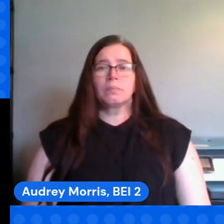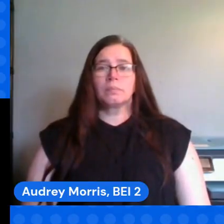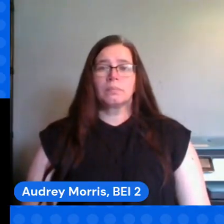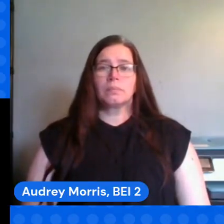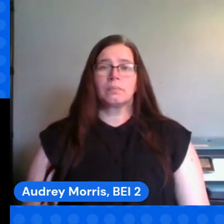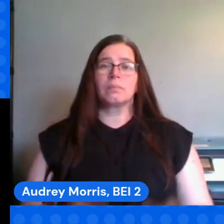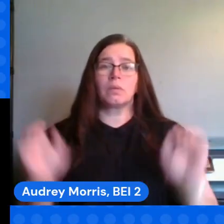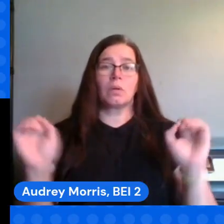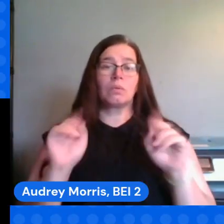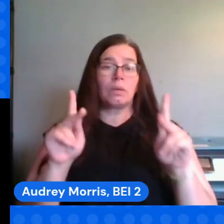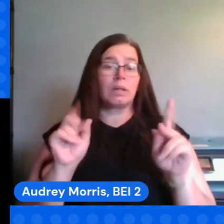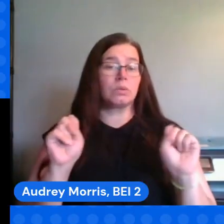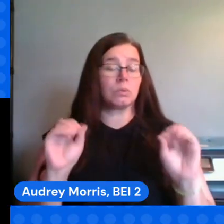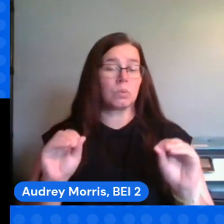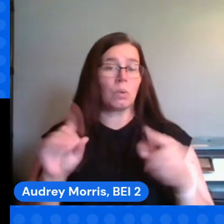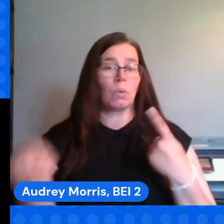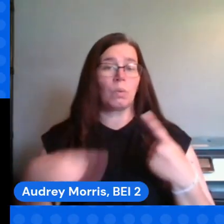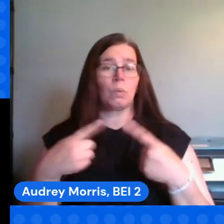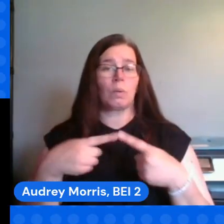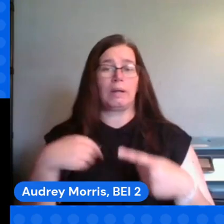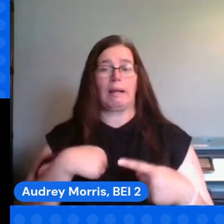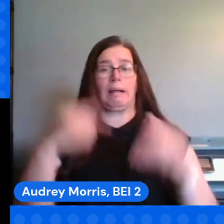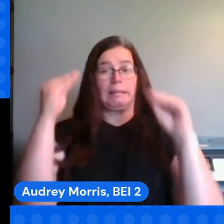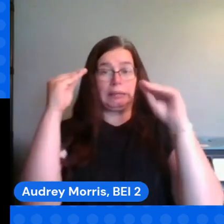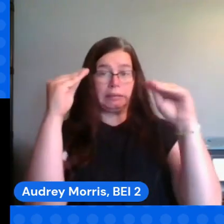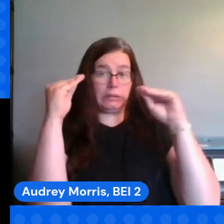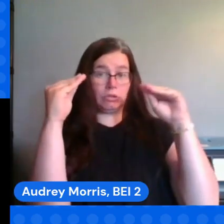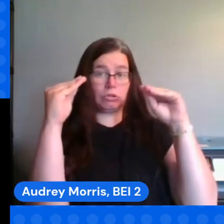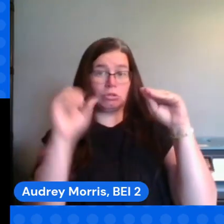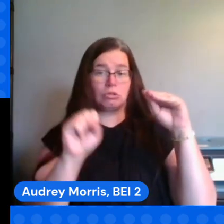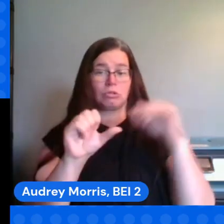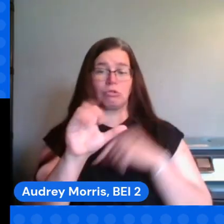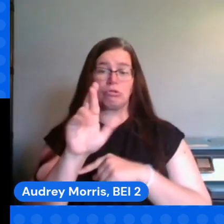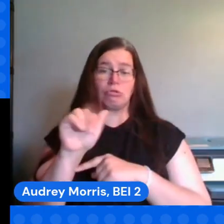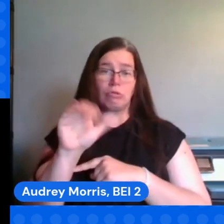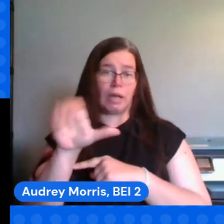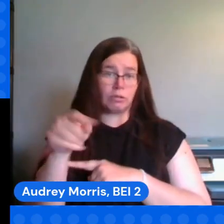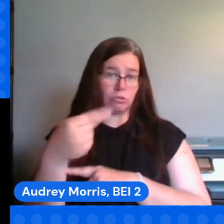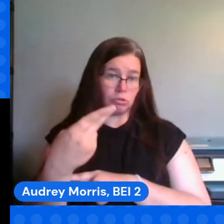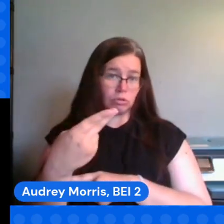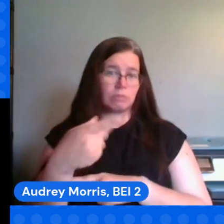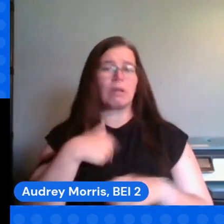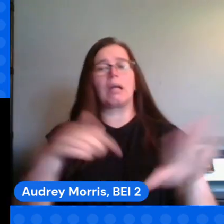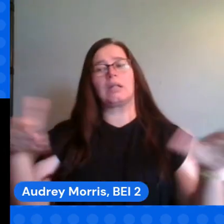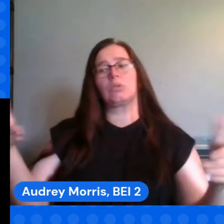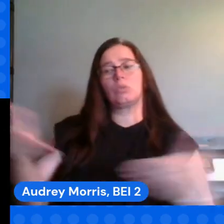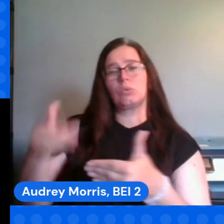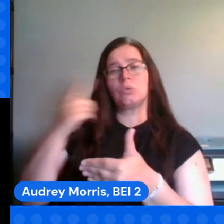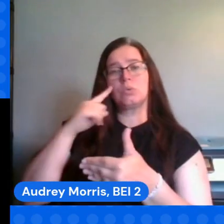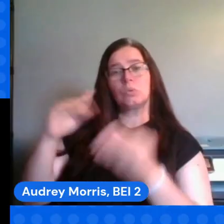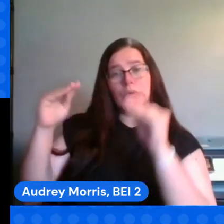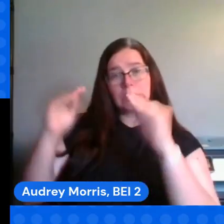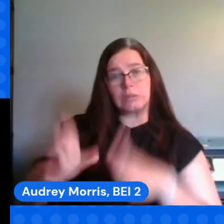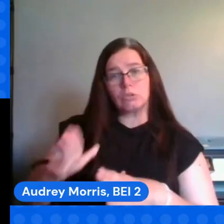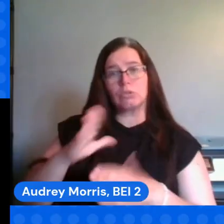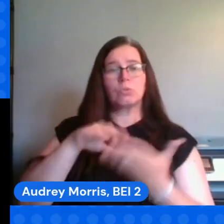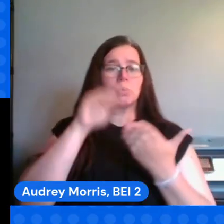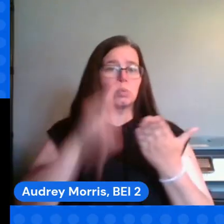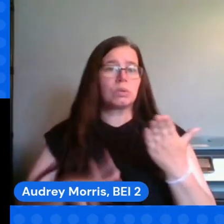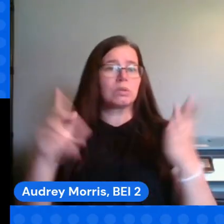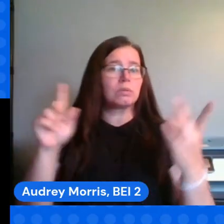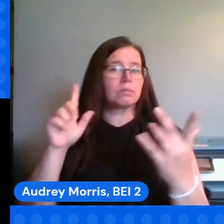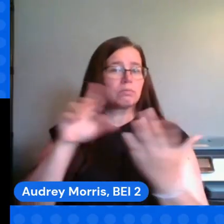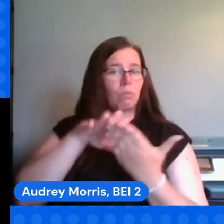All right, and so when I teach Scratch or introduce teachers and students to Scratch,